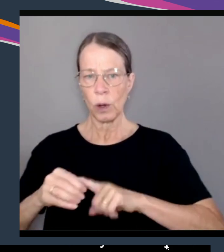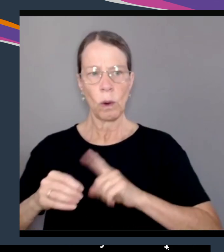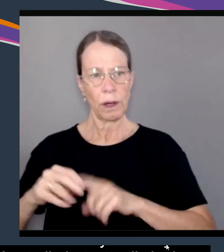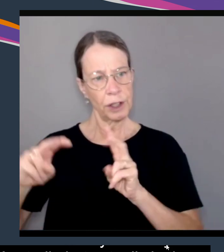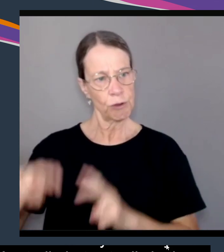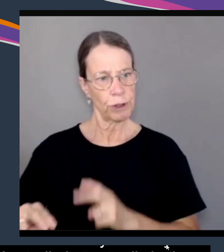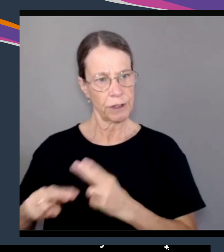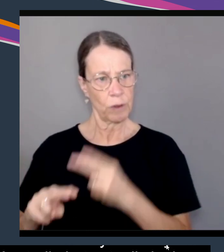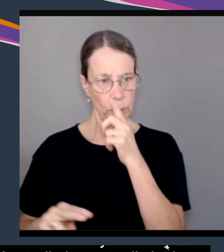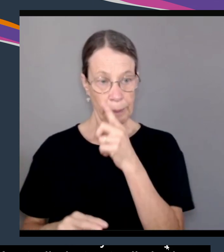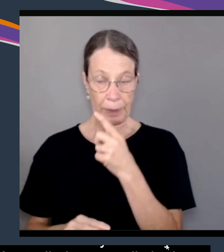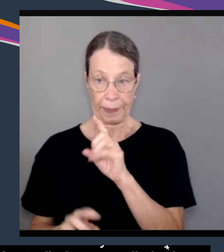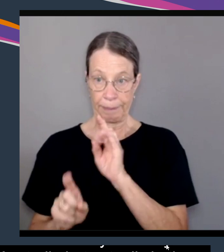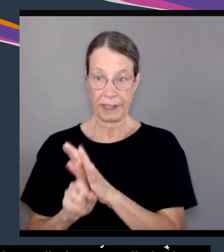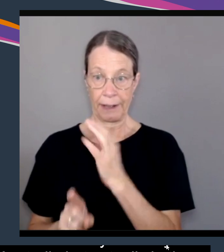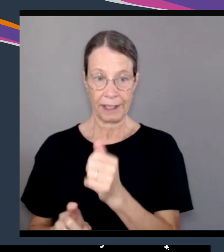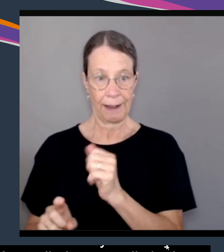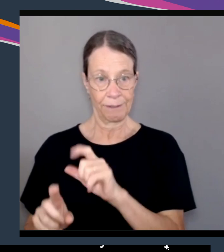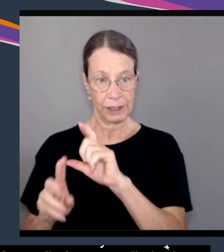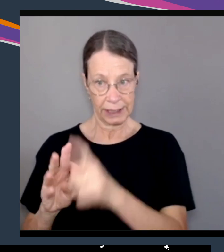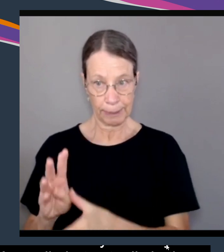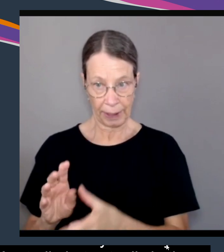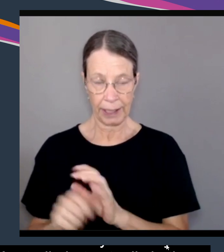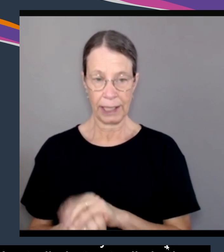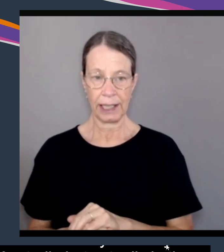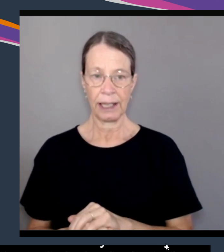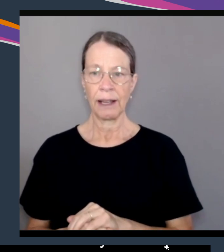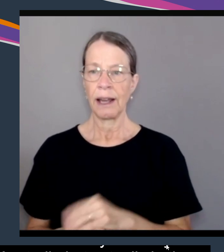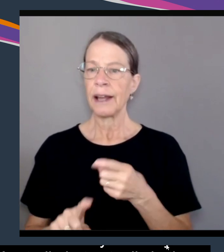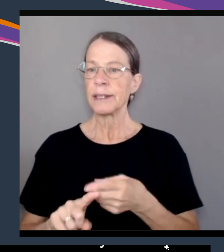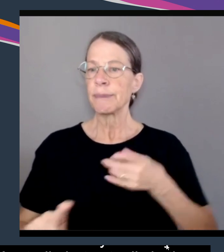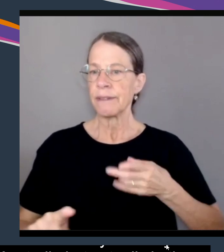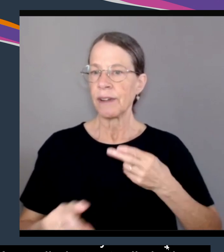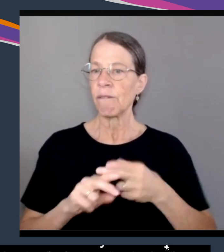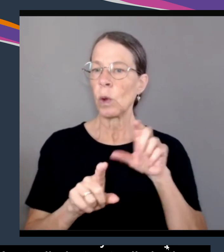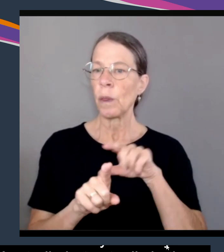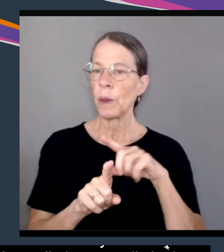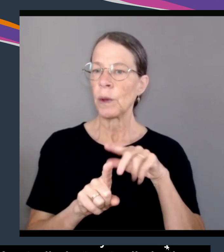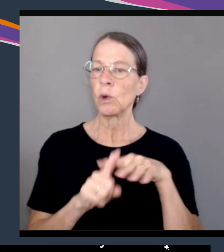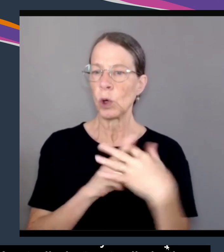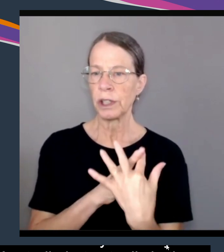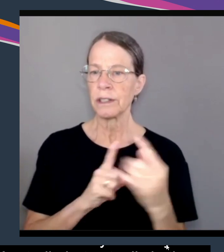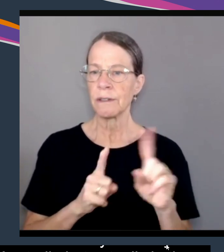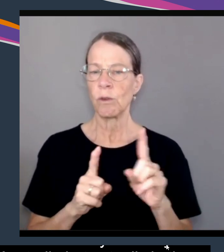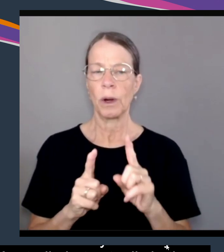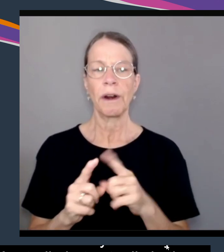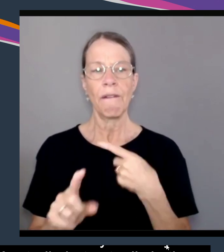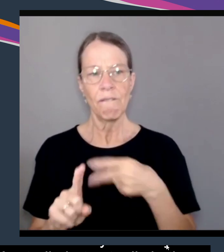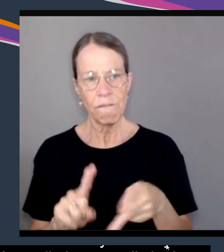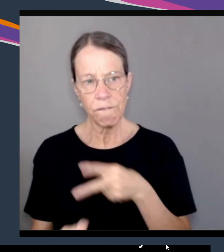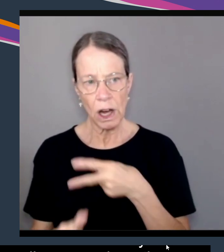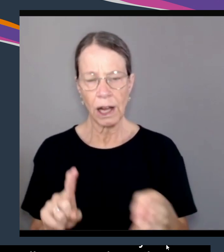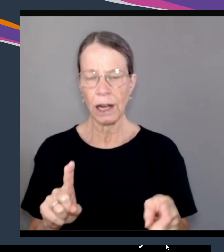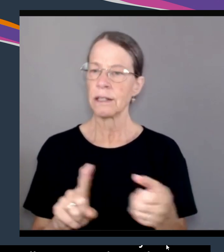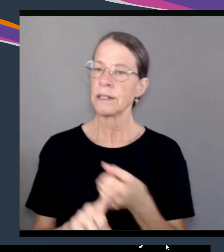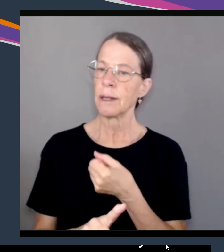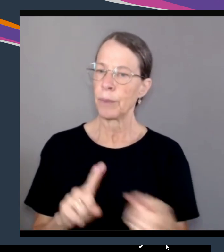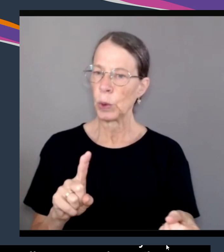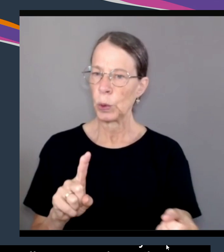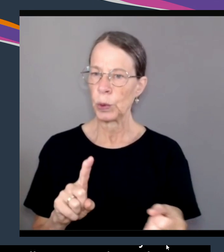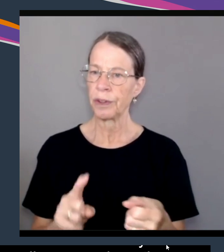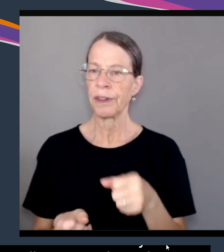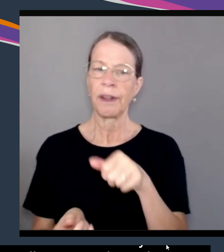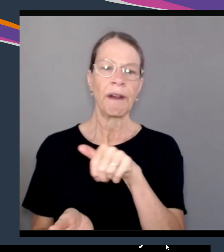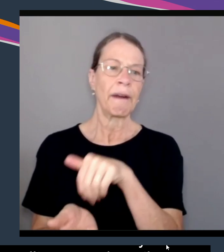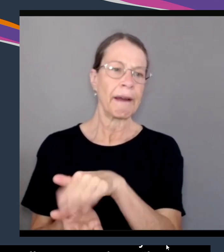disability, particularly in the context of violence, abuse, neglect and exploitation. And